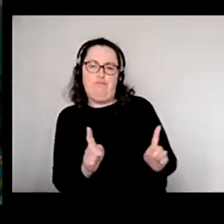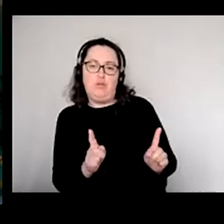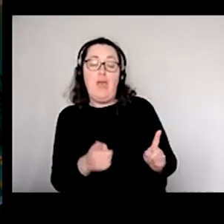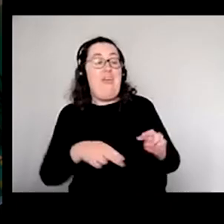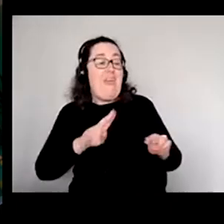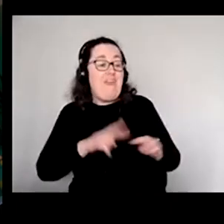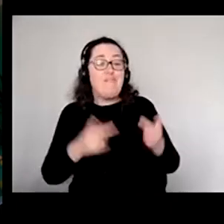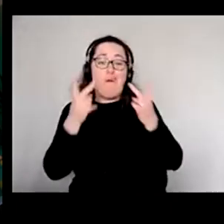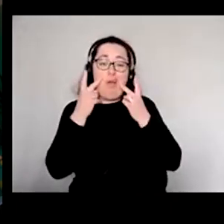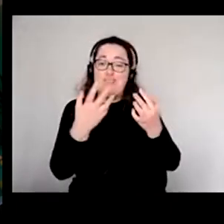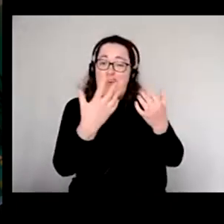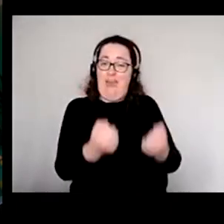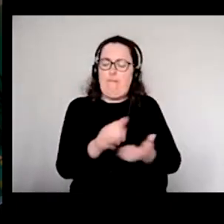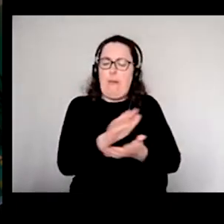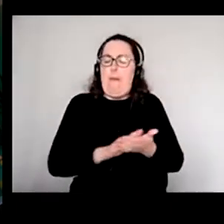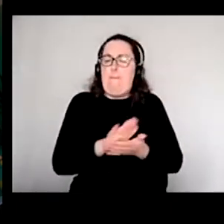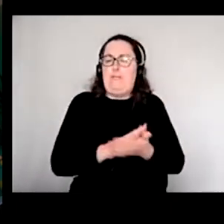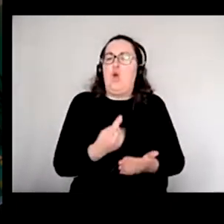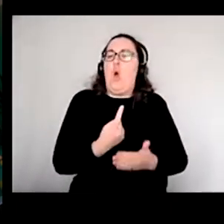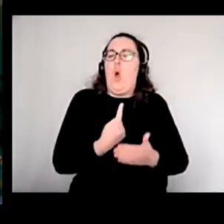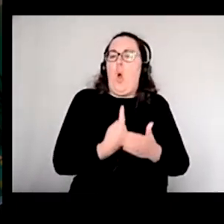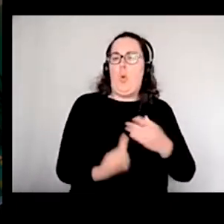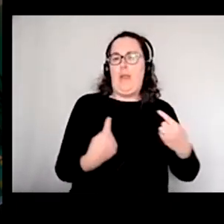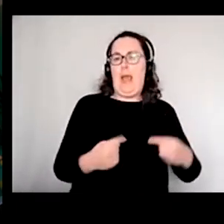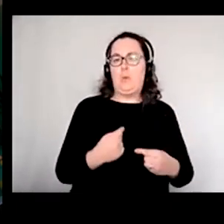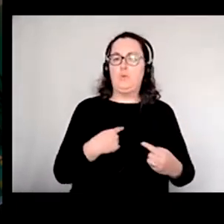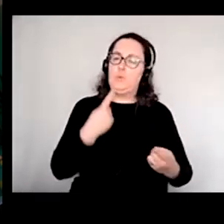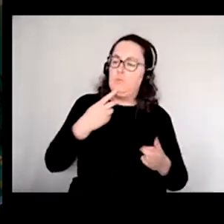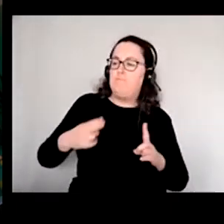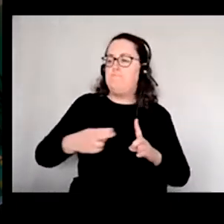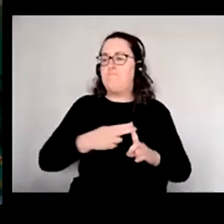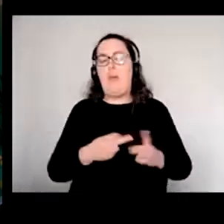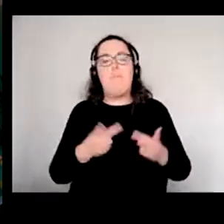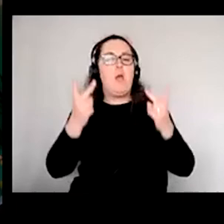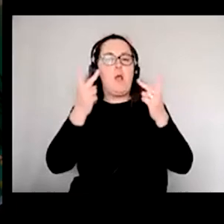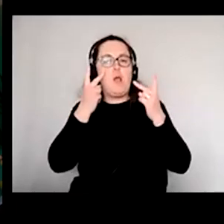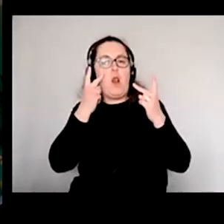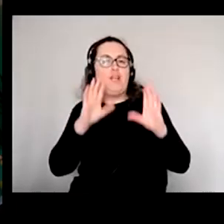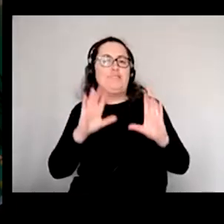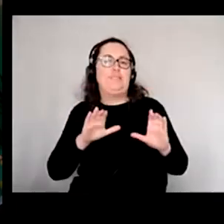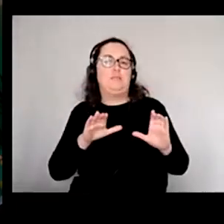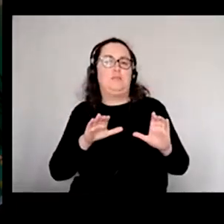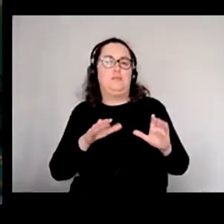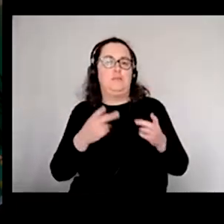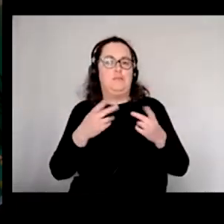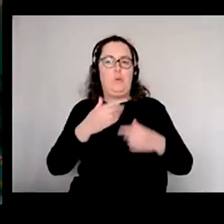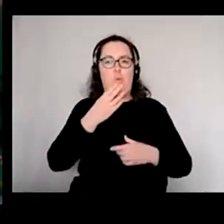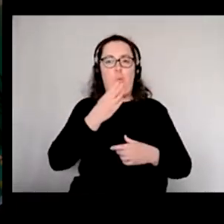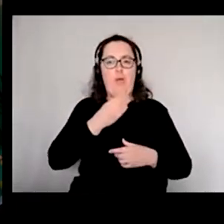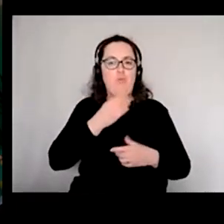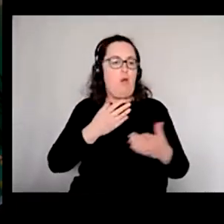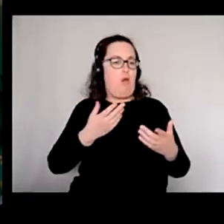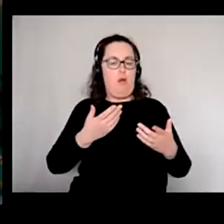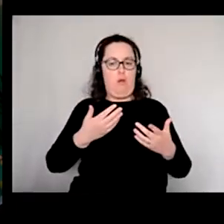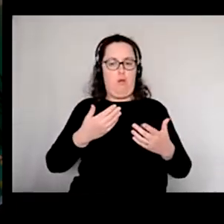with glasses can only identify as being glasses wearers and are going to be in the glasses gallery. It's, yeah. Like, I think